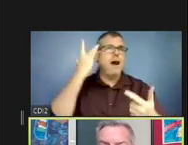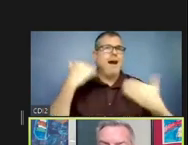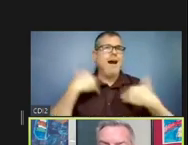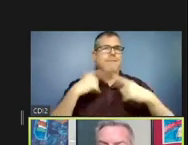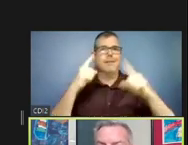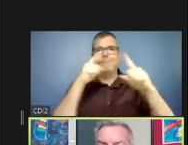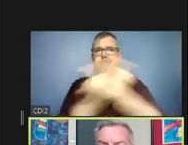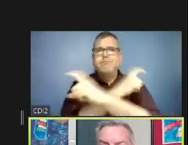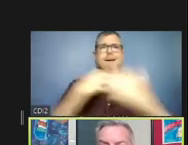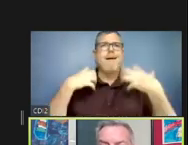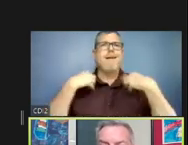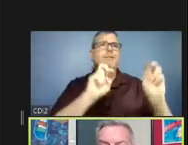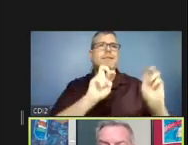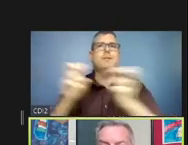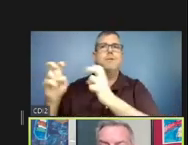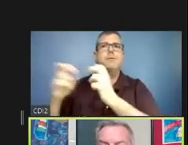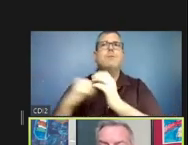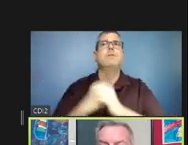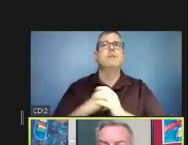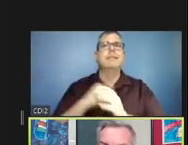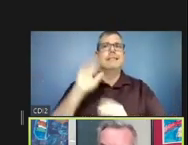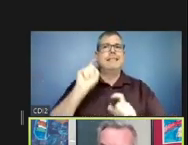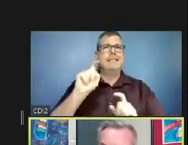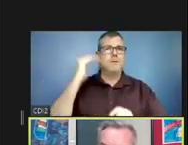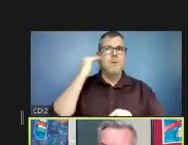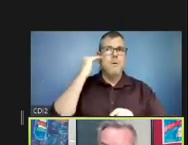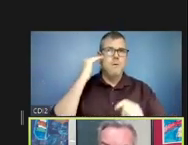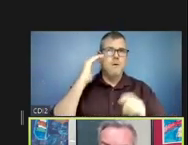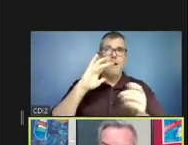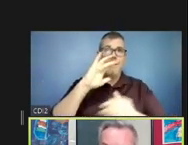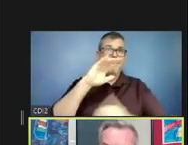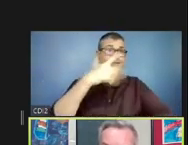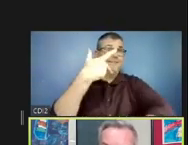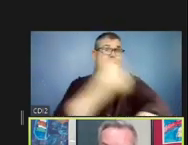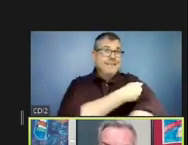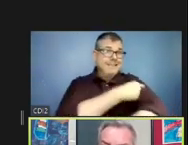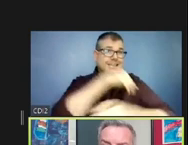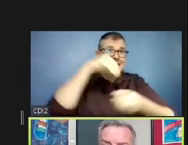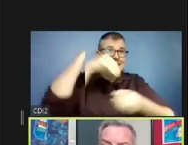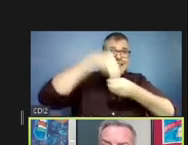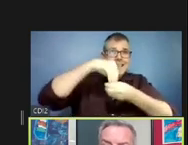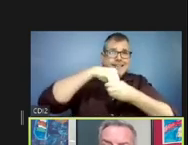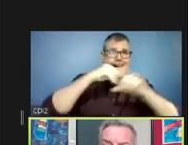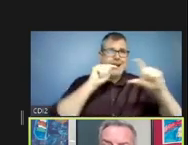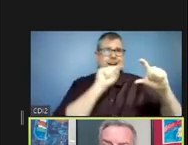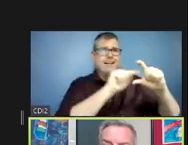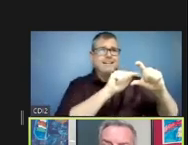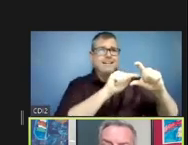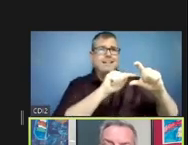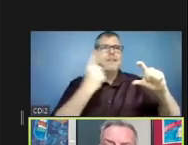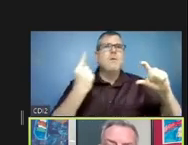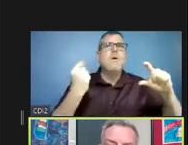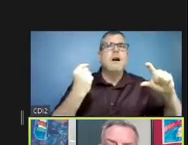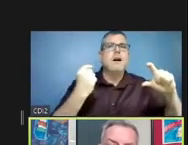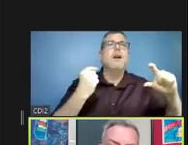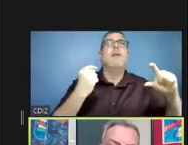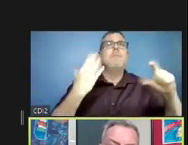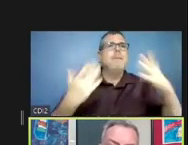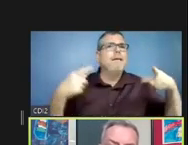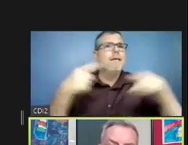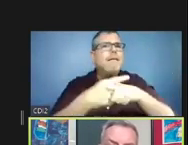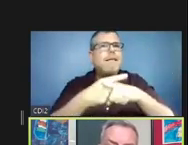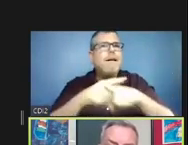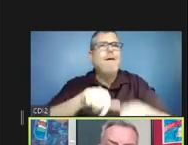vaccines interact with our conditions. There are other communities that have a lot of reasons for vaccine hesitancy, and we're seeing that throughout